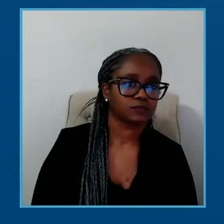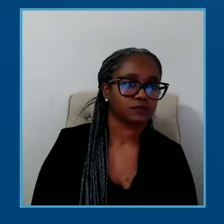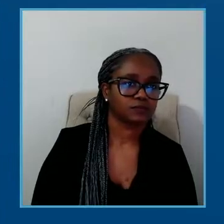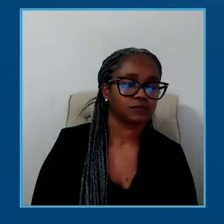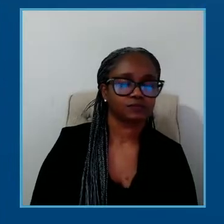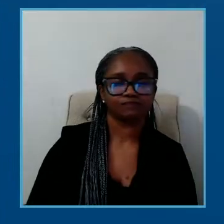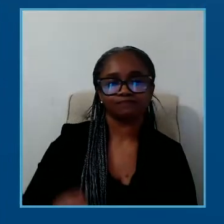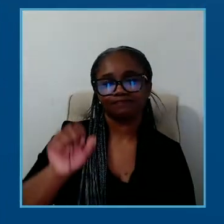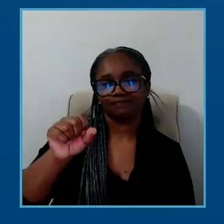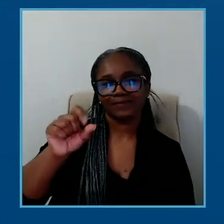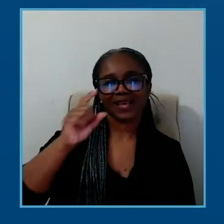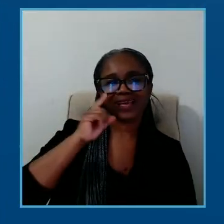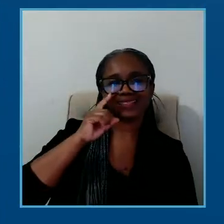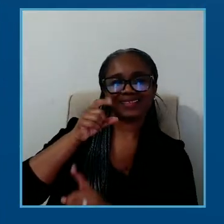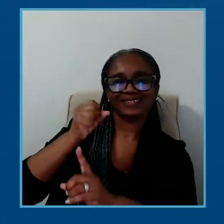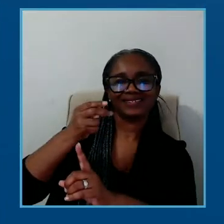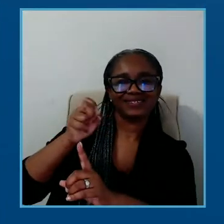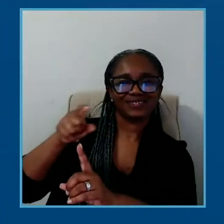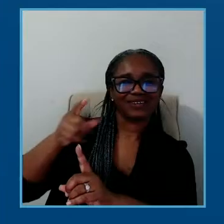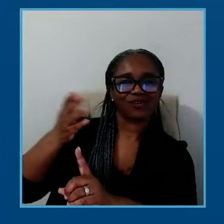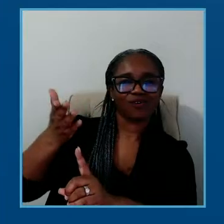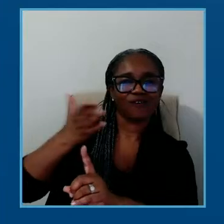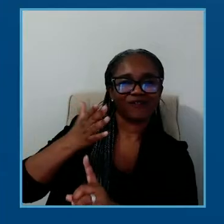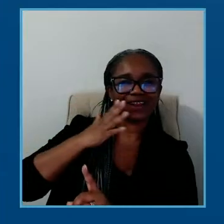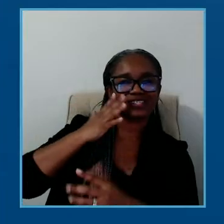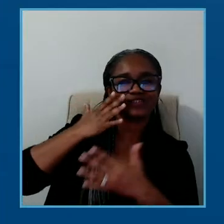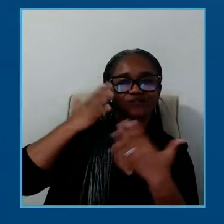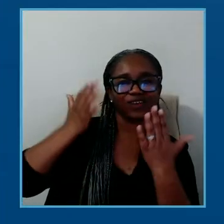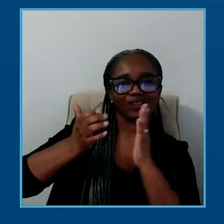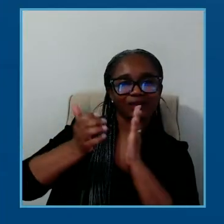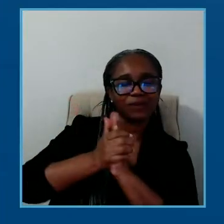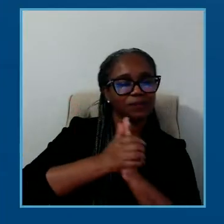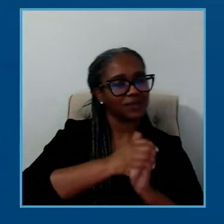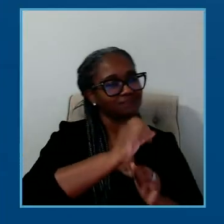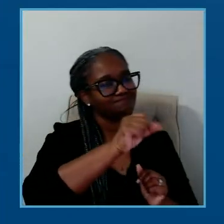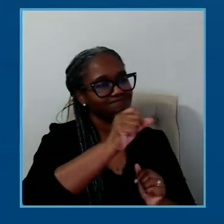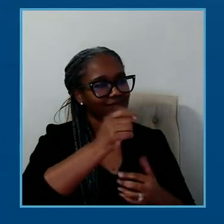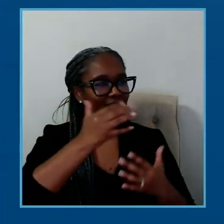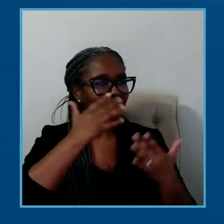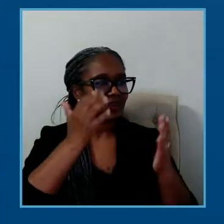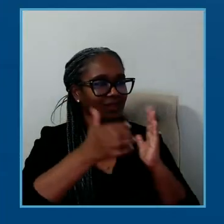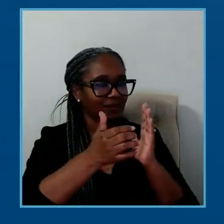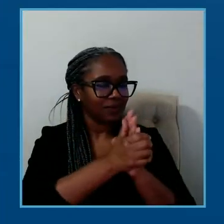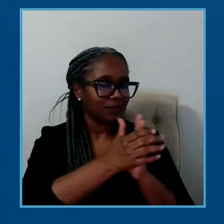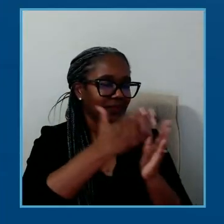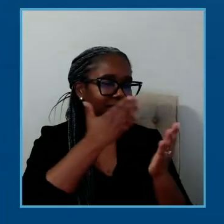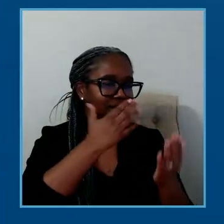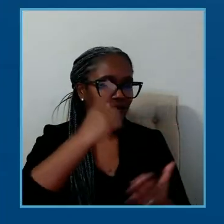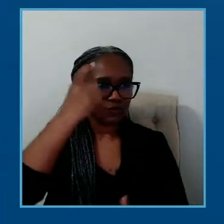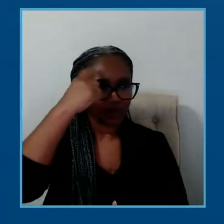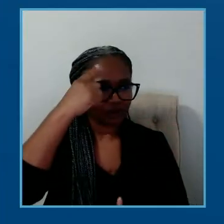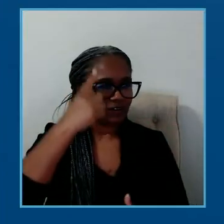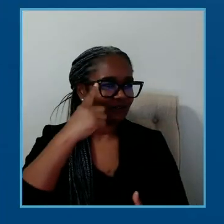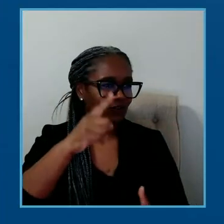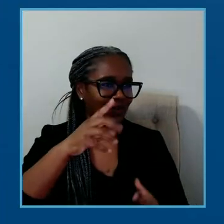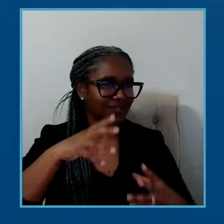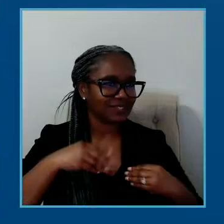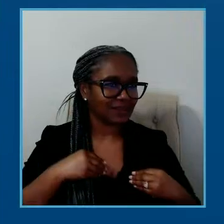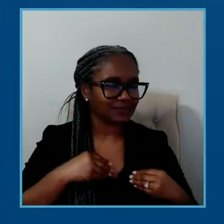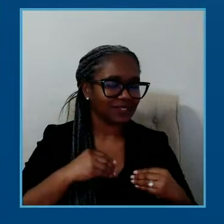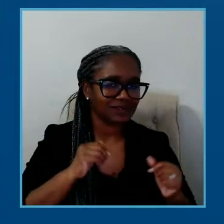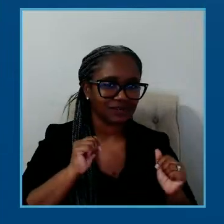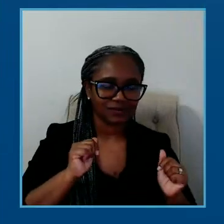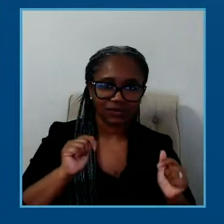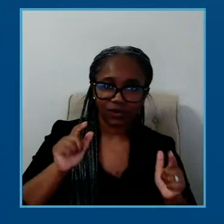Thank you. Yes, it's a friendly amendment. Thank you, Governor, for accepting all of that. Helen, did